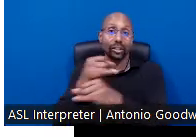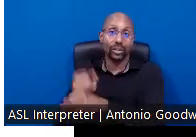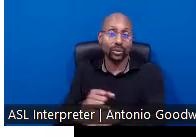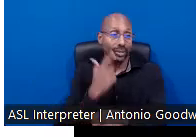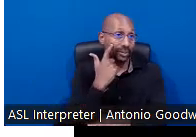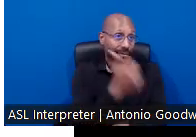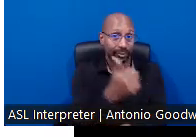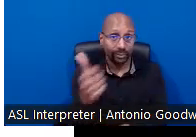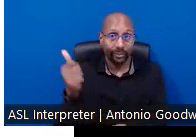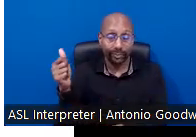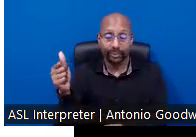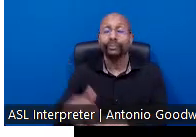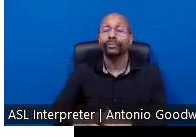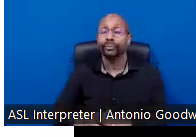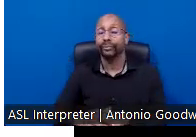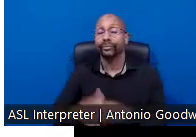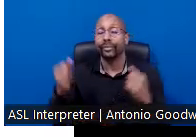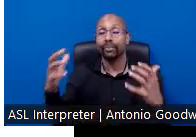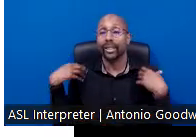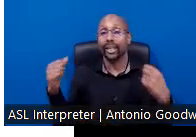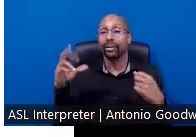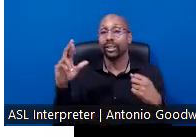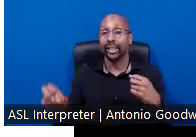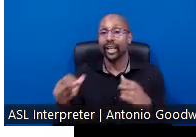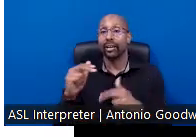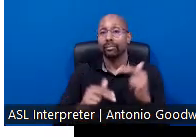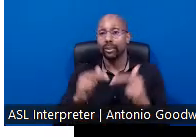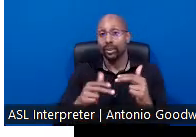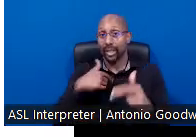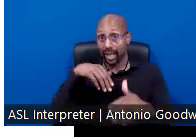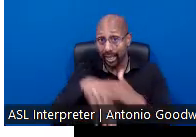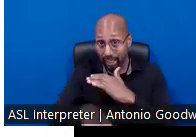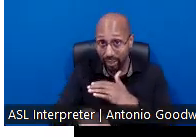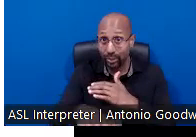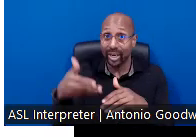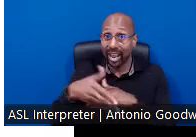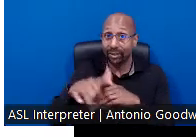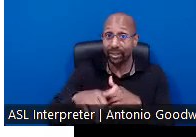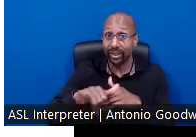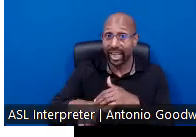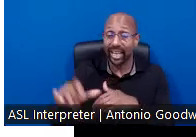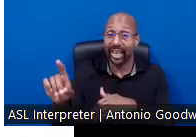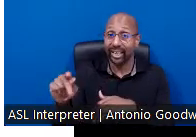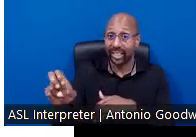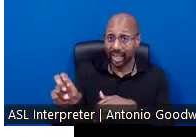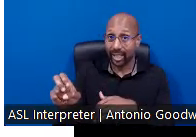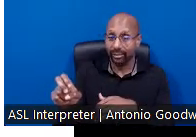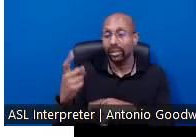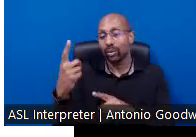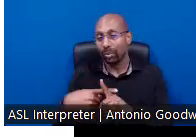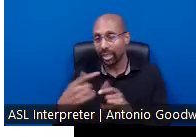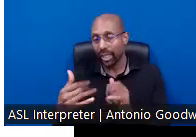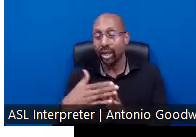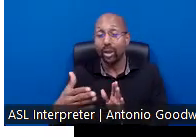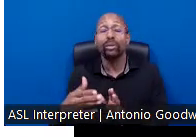the healthcare facilities that I've been in and around since April 3rd, which has just been a month now today, still are